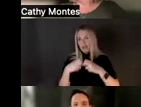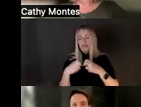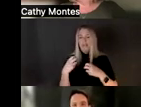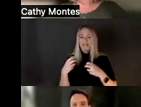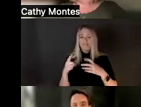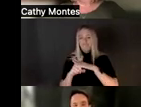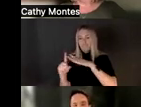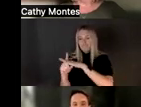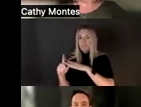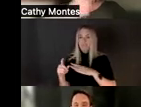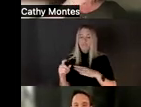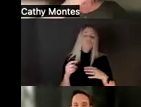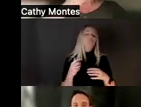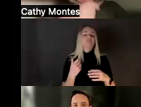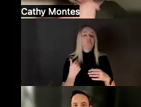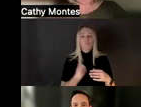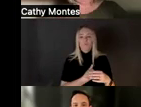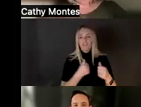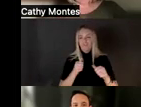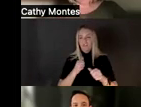incidents. And so